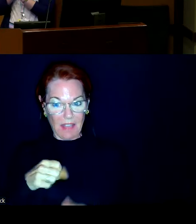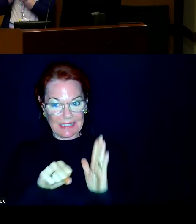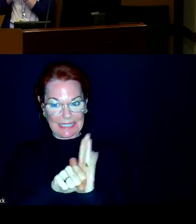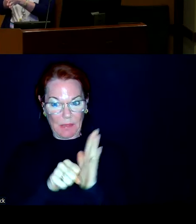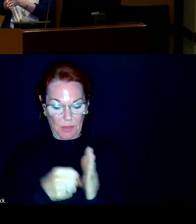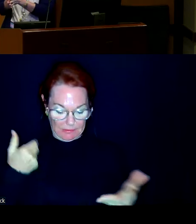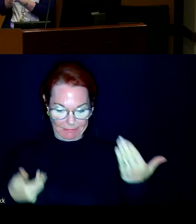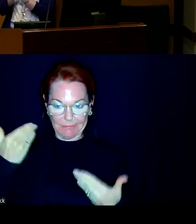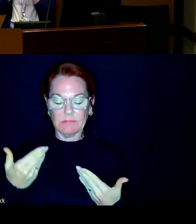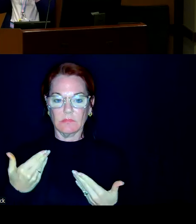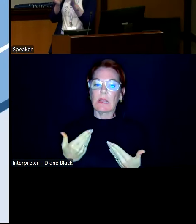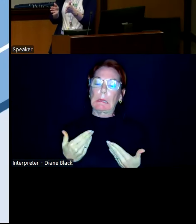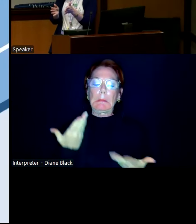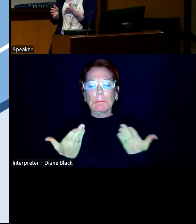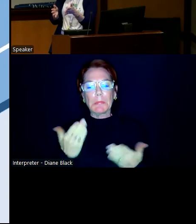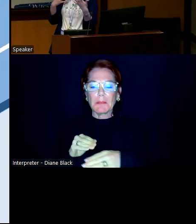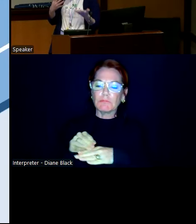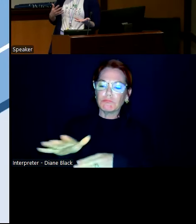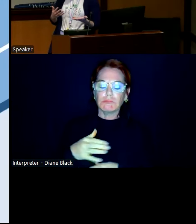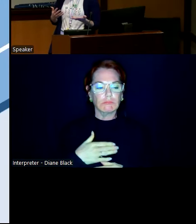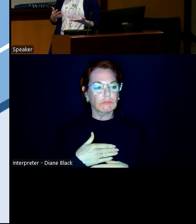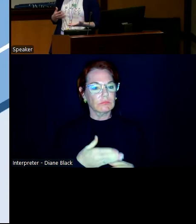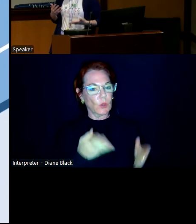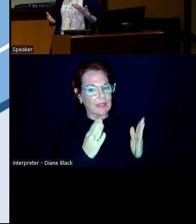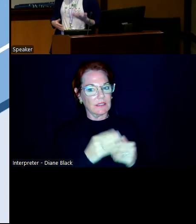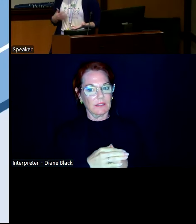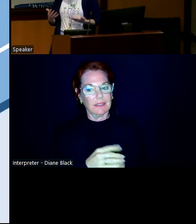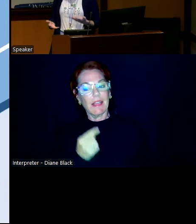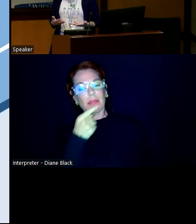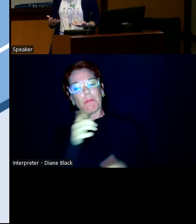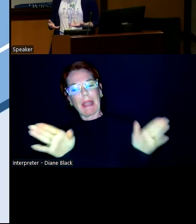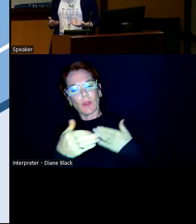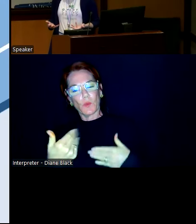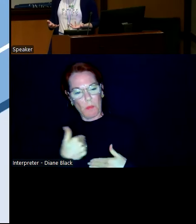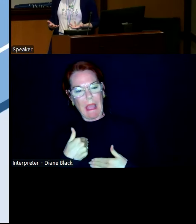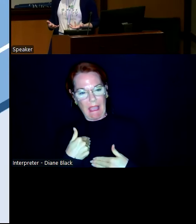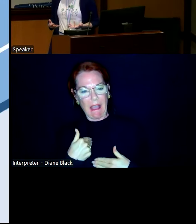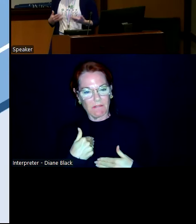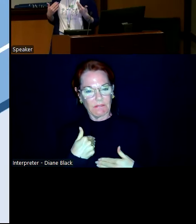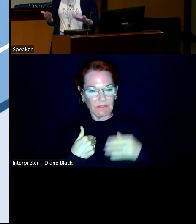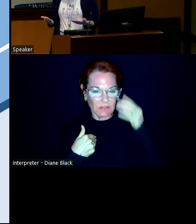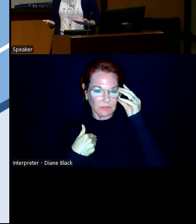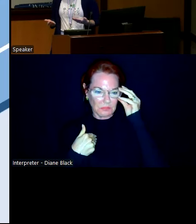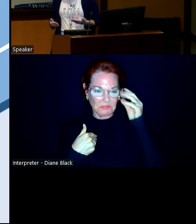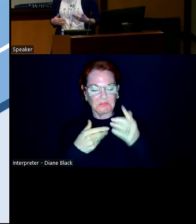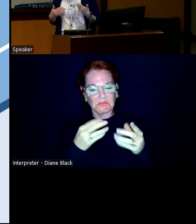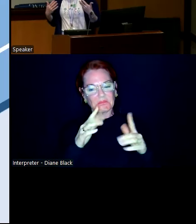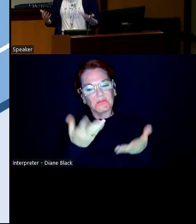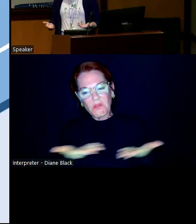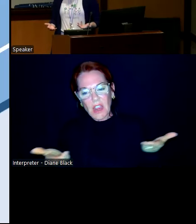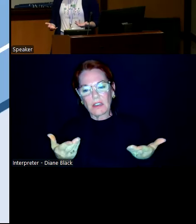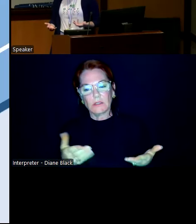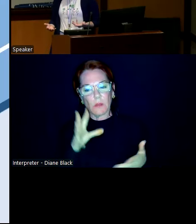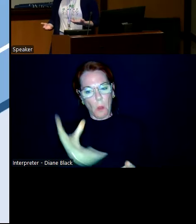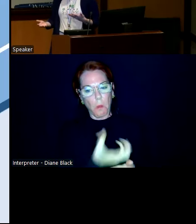pronoun badges and pronoun pins and stickers back there, please grab them. But take it with responsibility behind it. That these are symbols